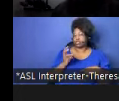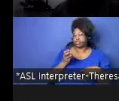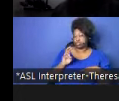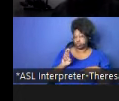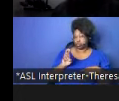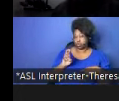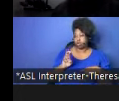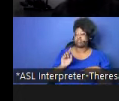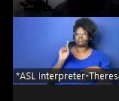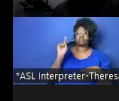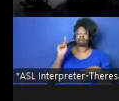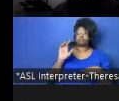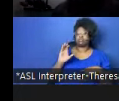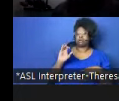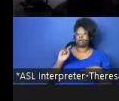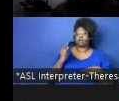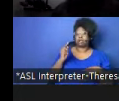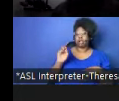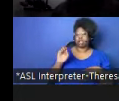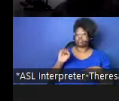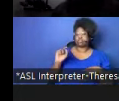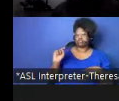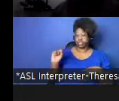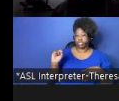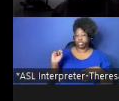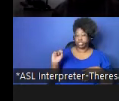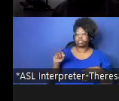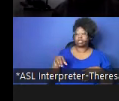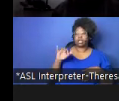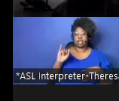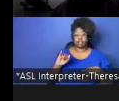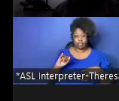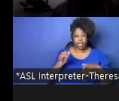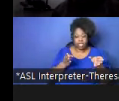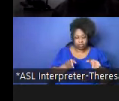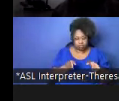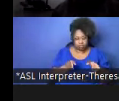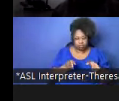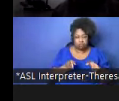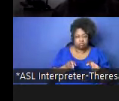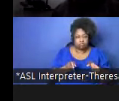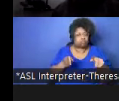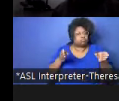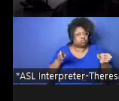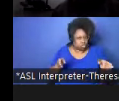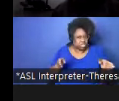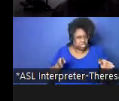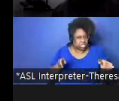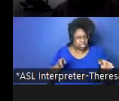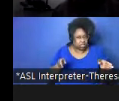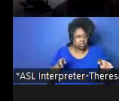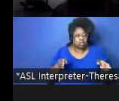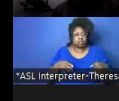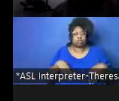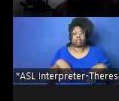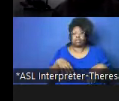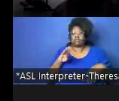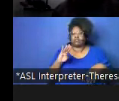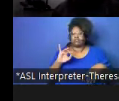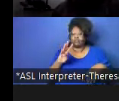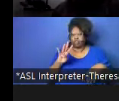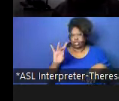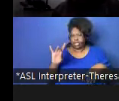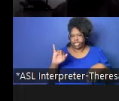There's an existing 30-inch. What we're going to do is increase that to 48-inch. And what we also wanted to do was to improve the operation of 5th